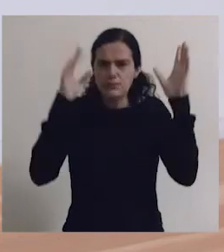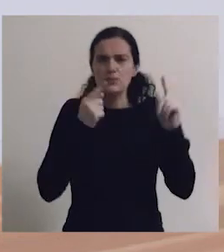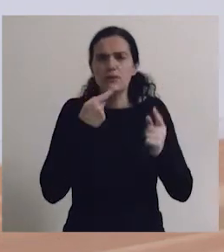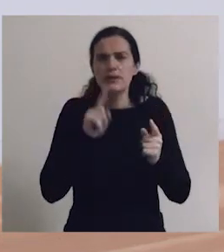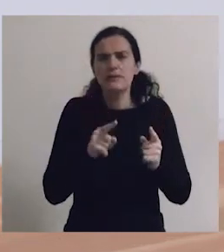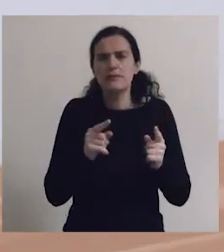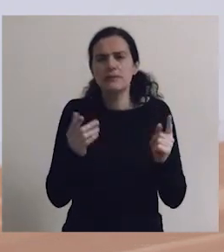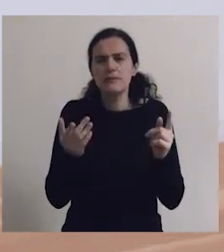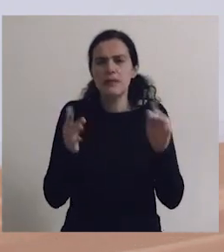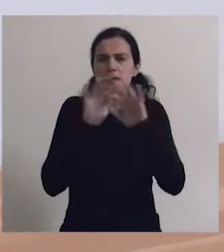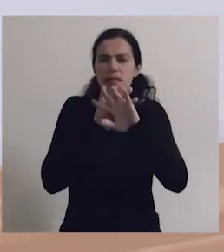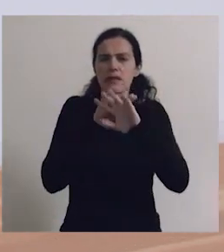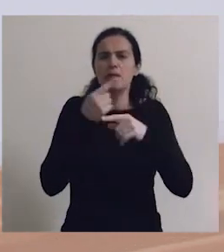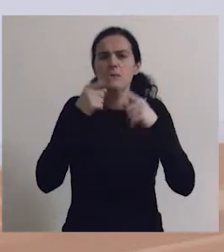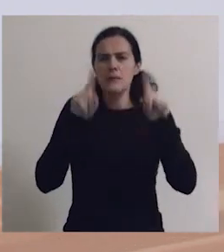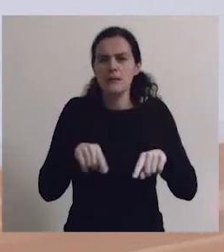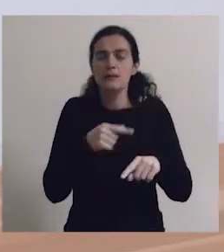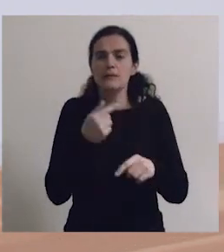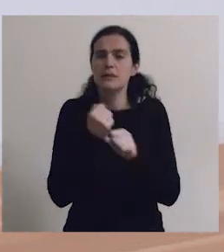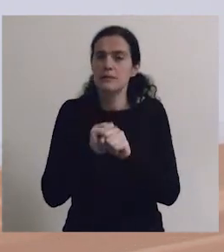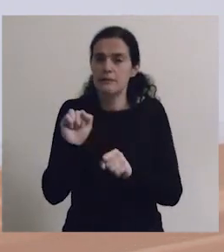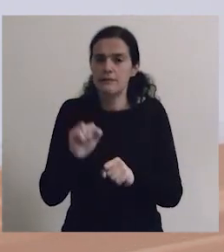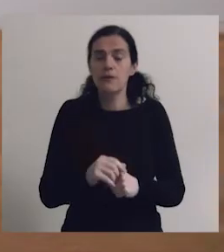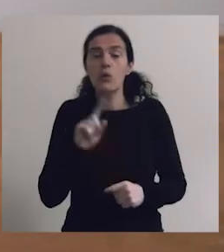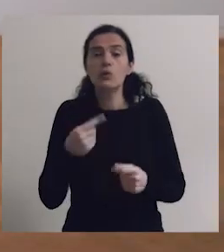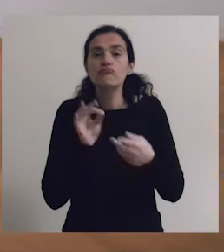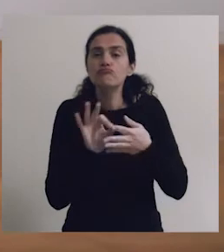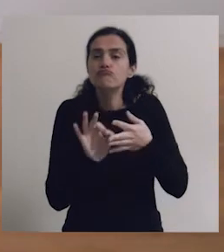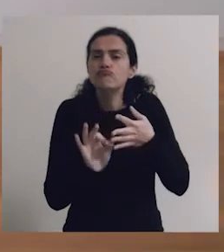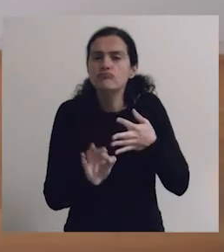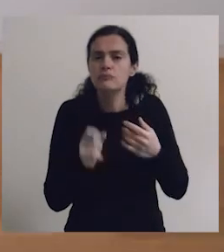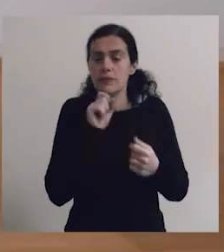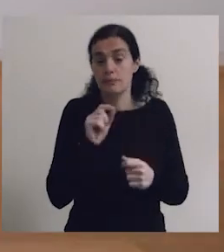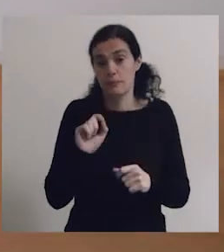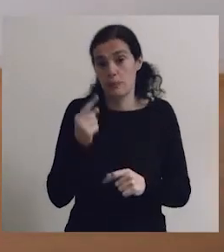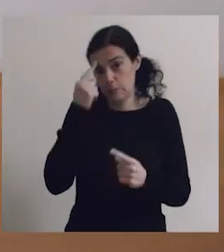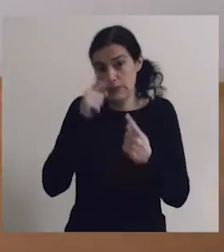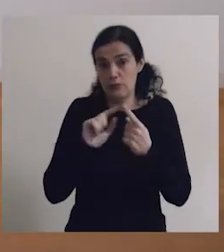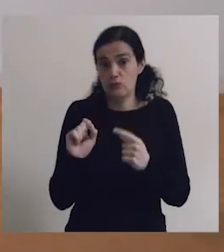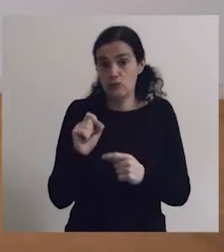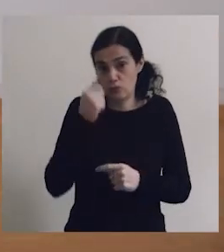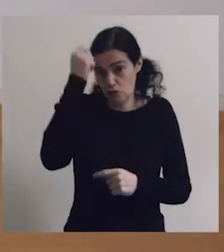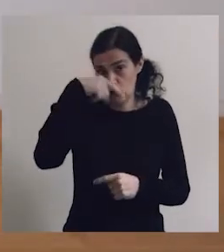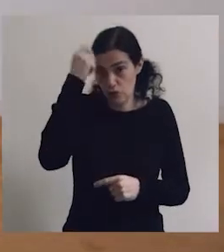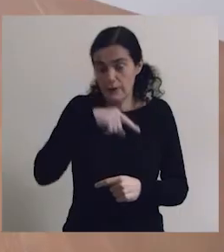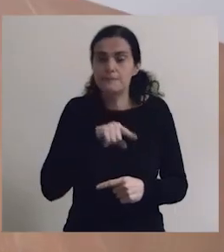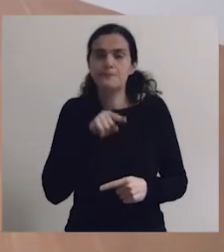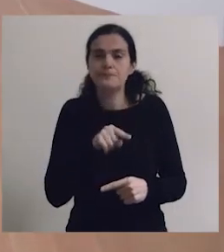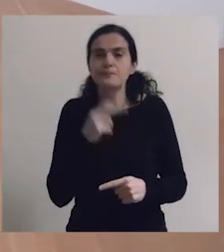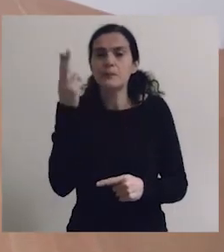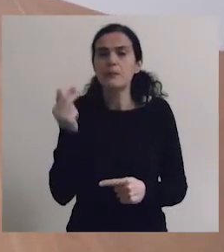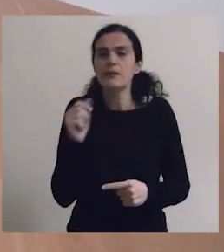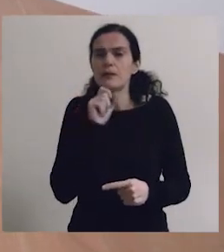of recovering in Quaytman's work. Other details here. First, for the story,